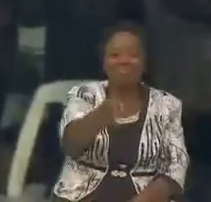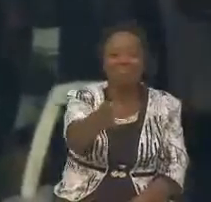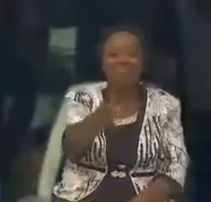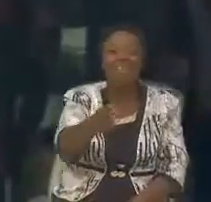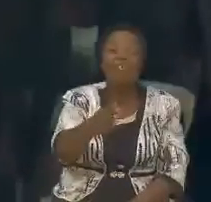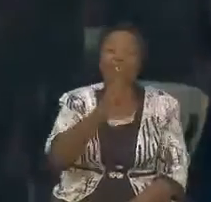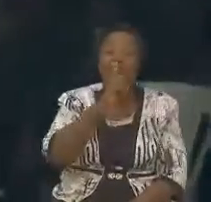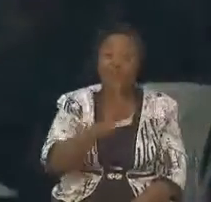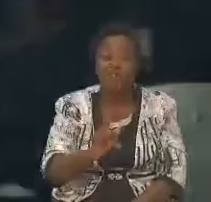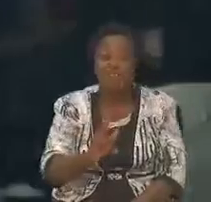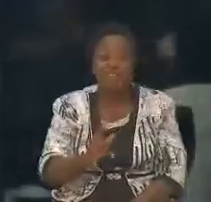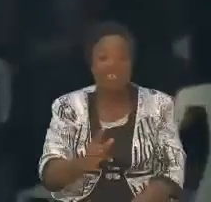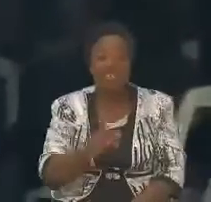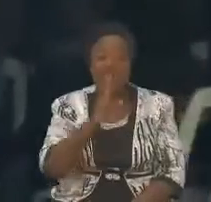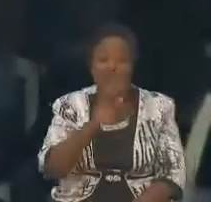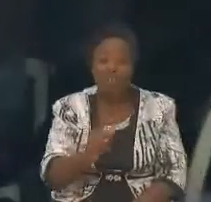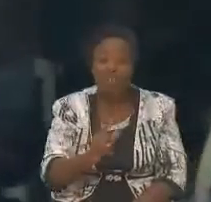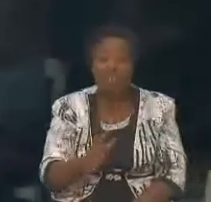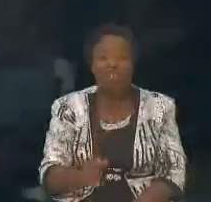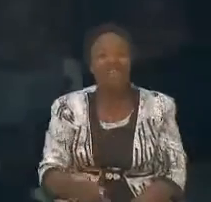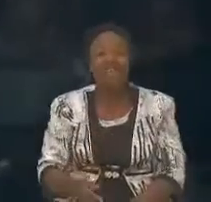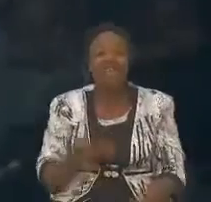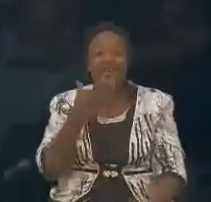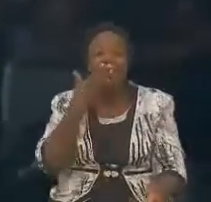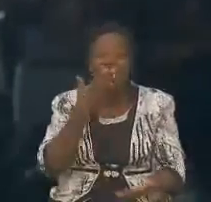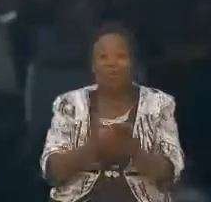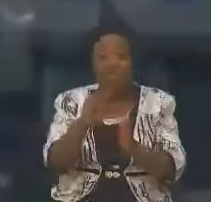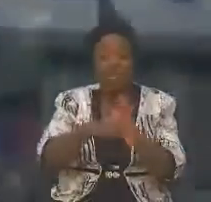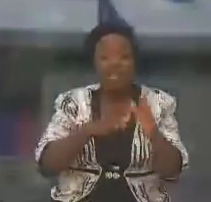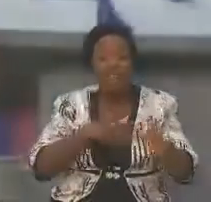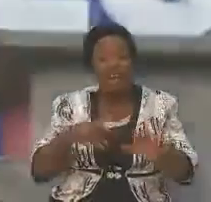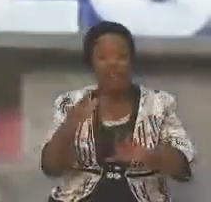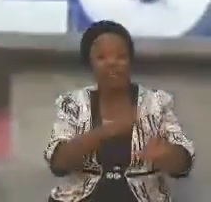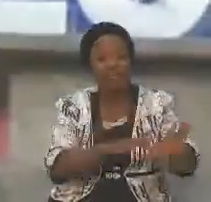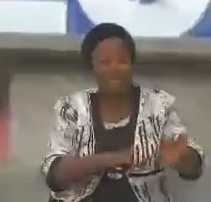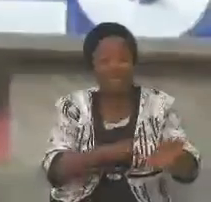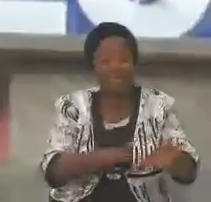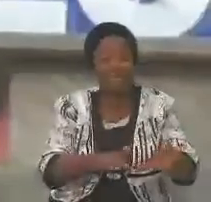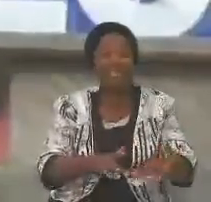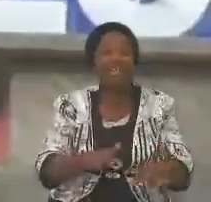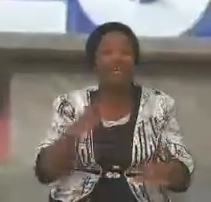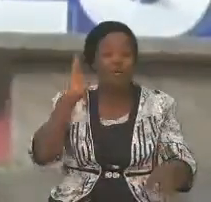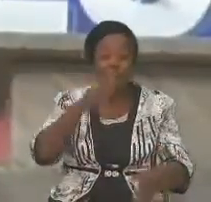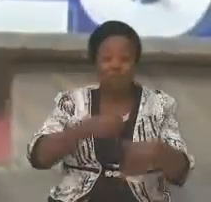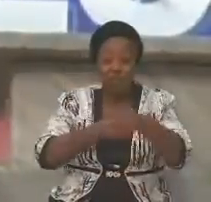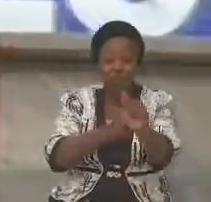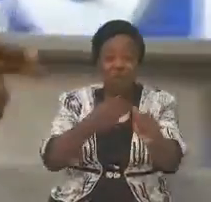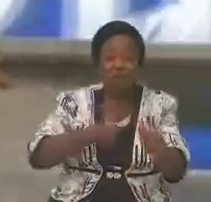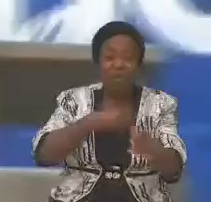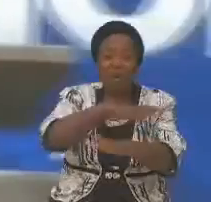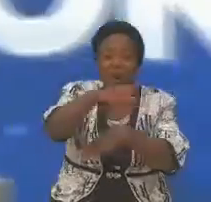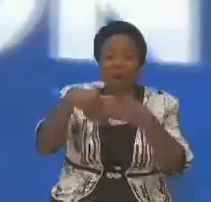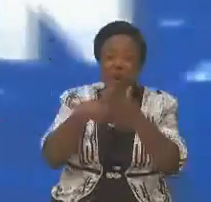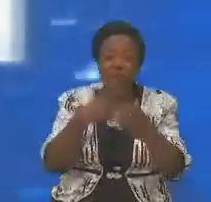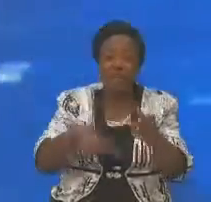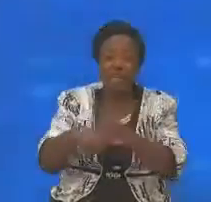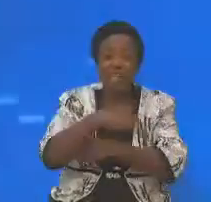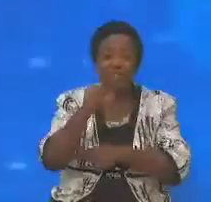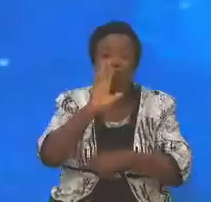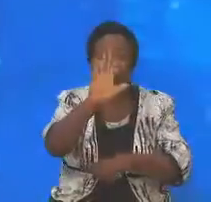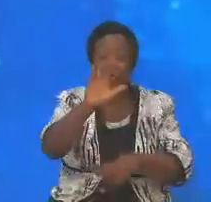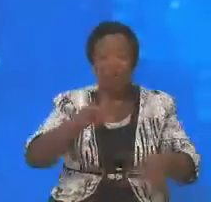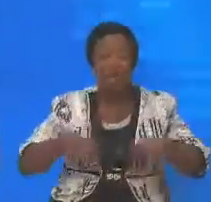shake my hand. Surely, goodness and mercy will follow you all